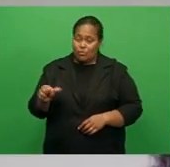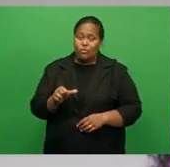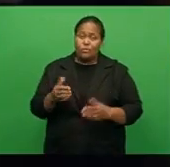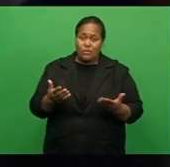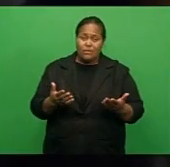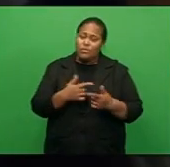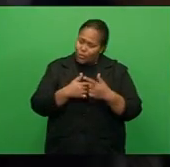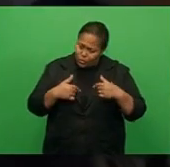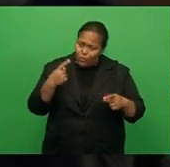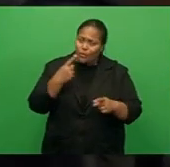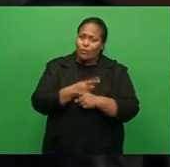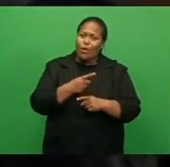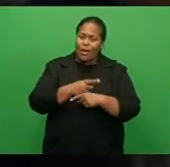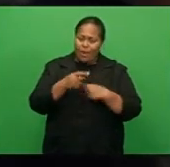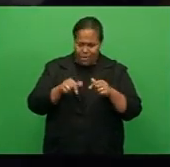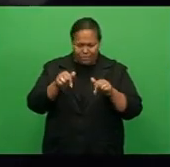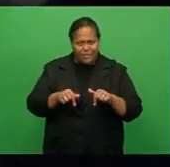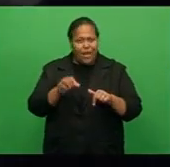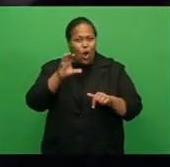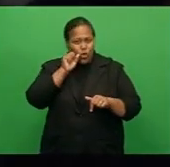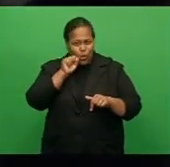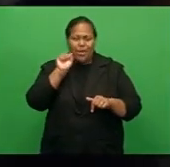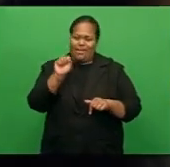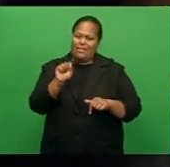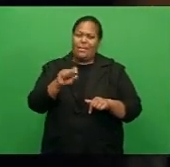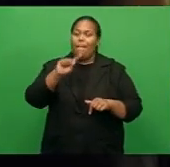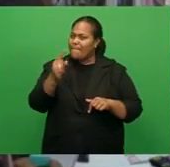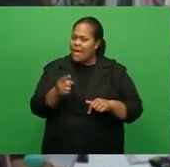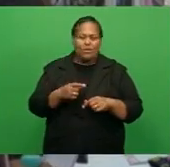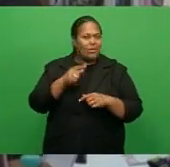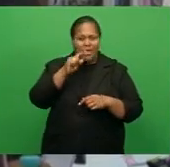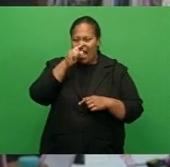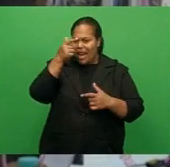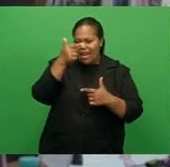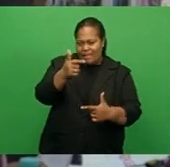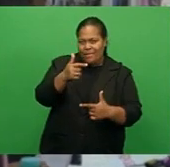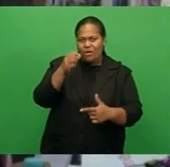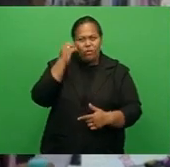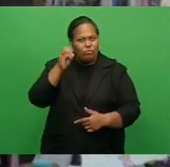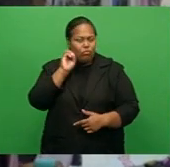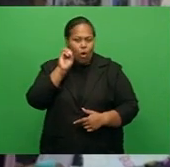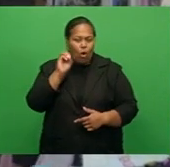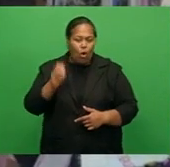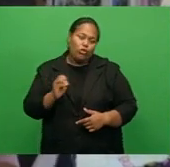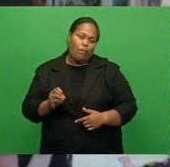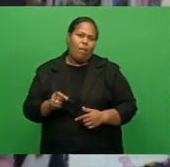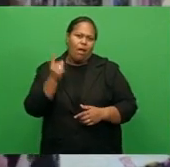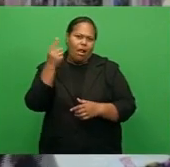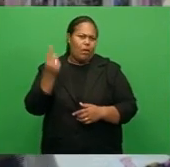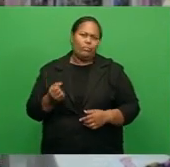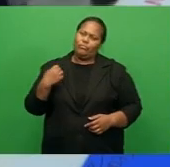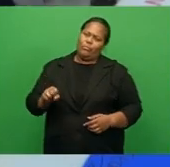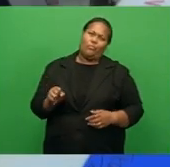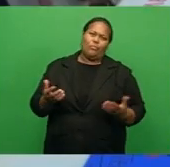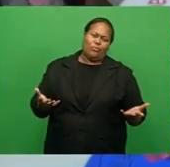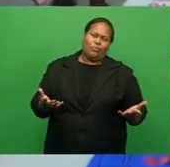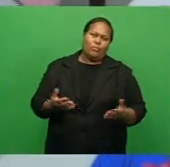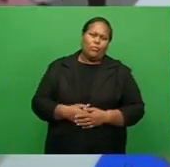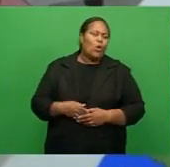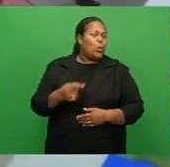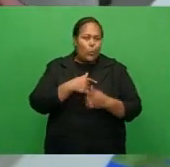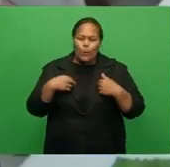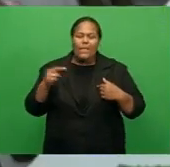So that is the kind of reality that we must bear in mind. Singh says Pinktober month should not only be the time of cancer awareness.